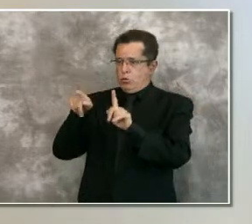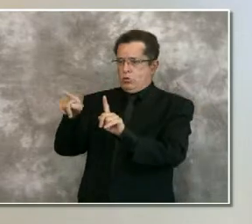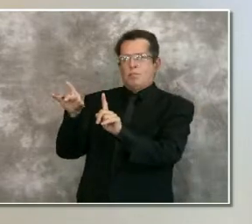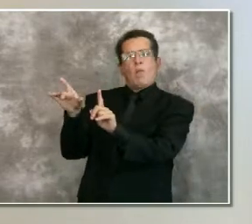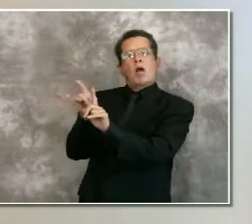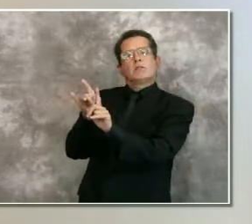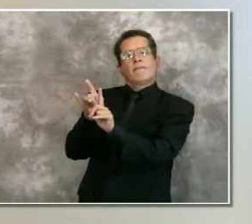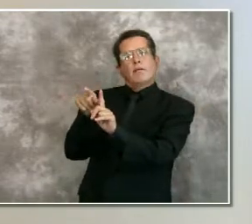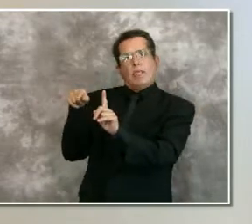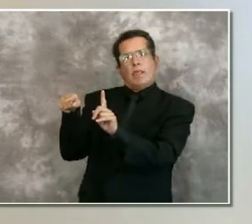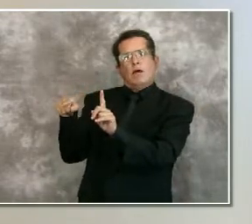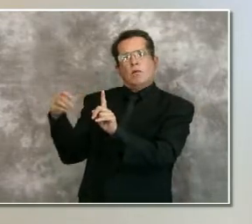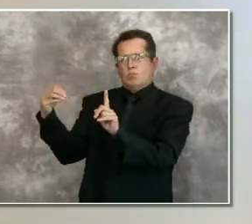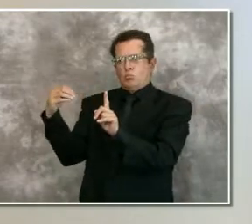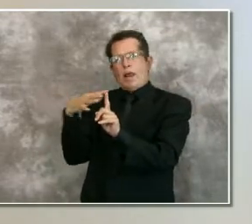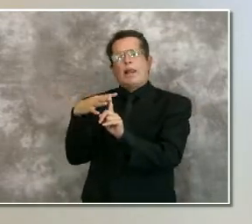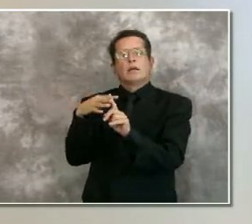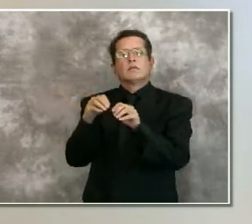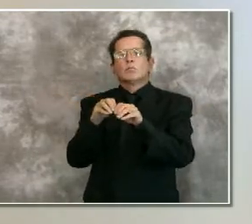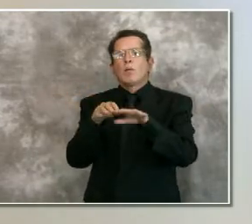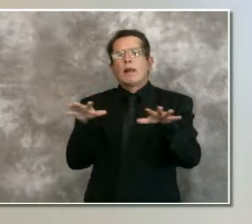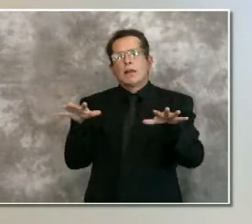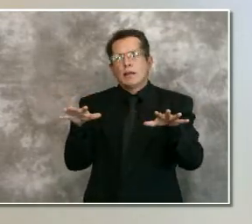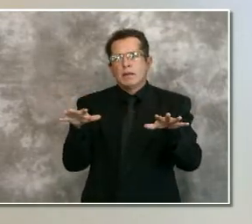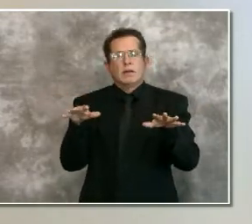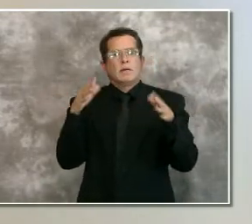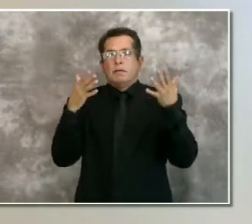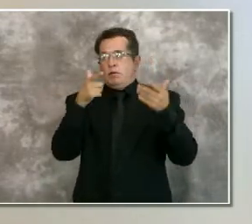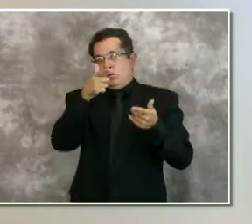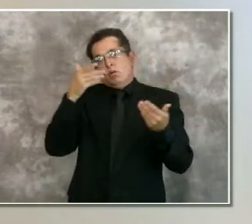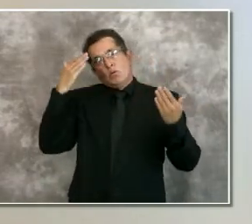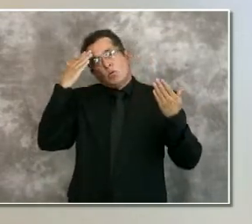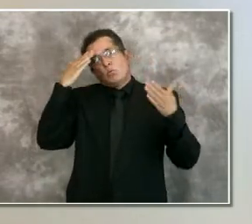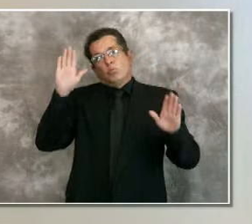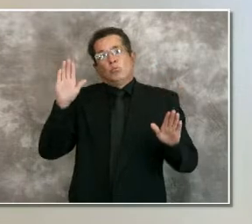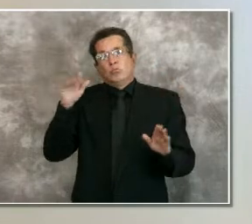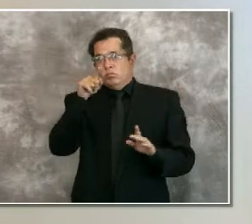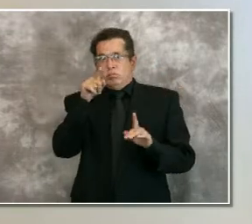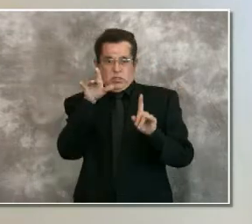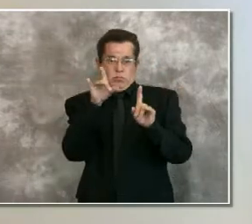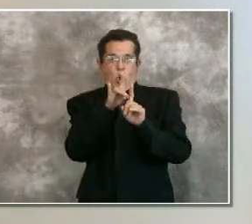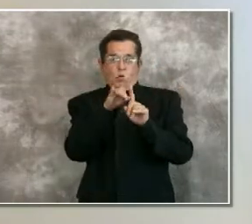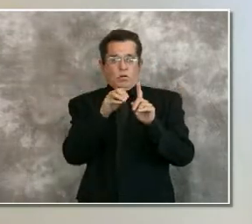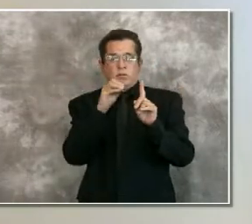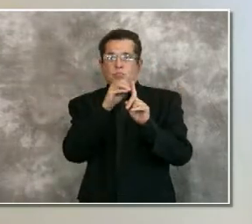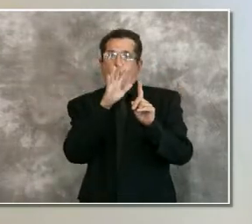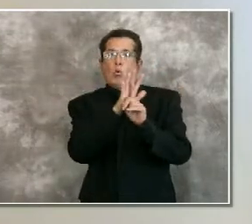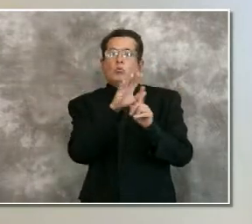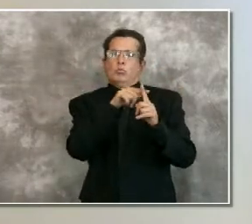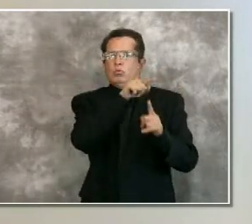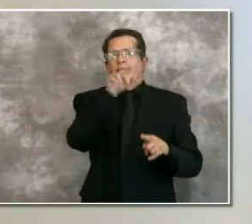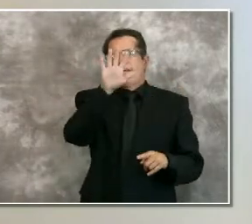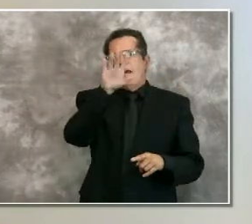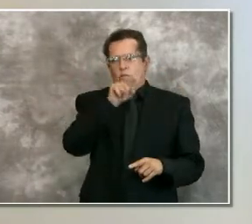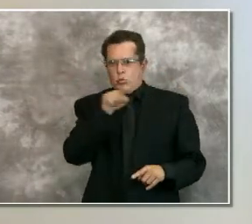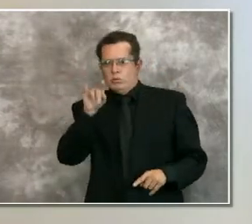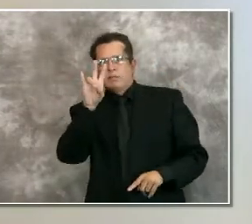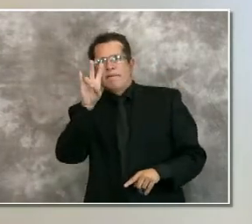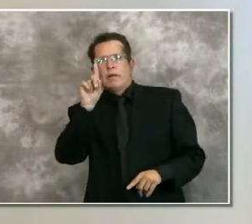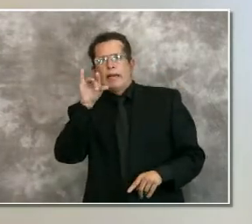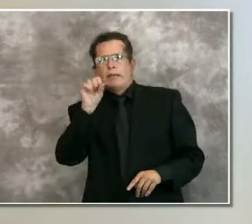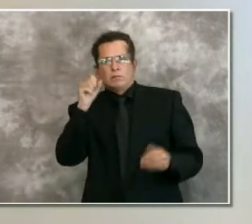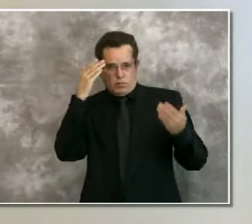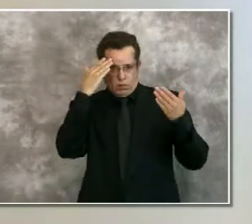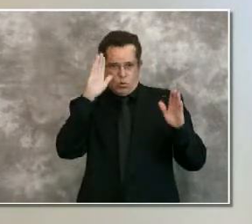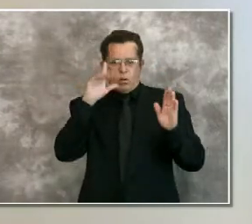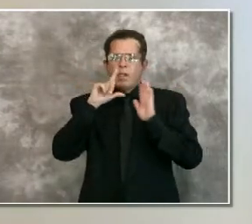positive, you will not likely know that you may have been exposed for the incubation period of 5 to 7 days, and then you might begin to